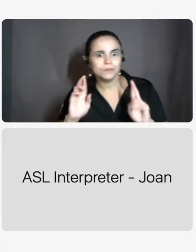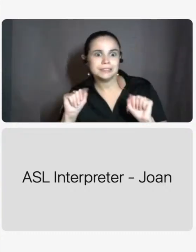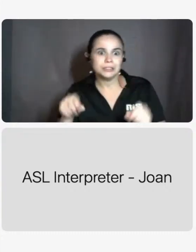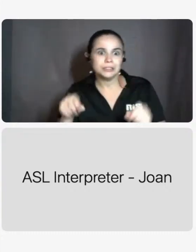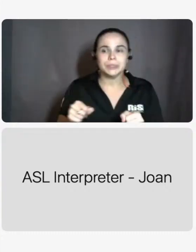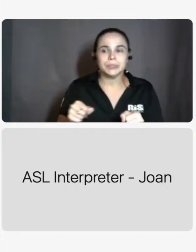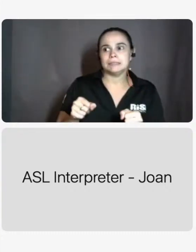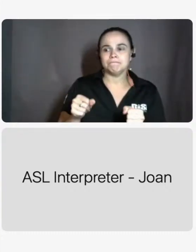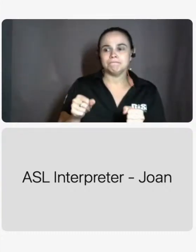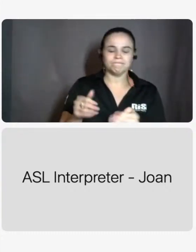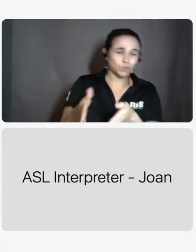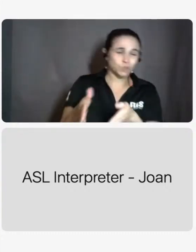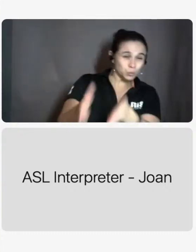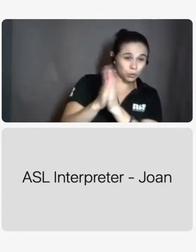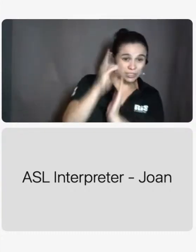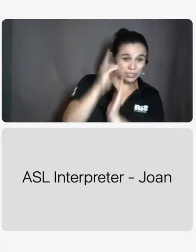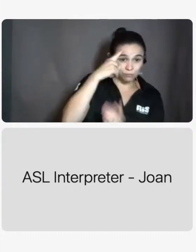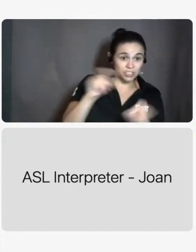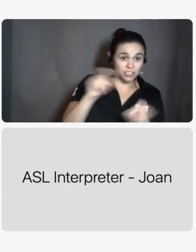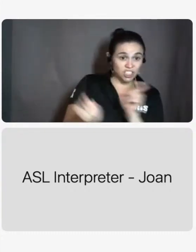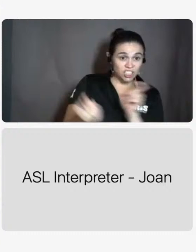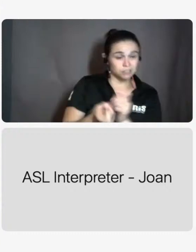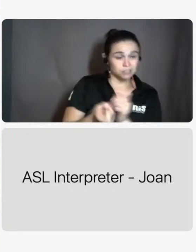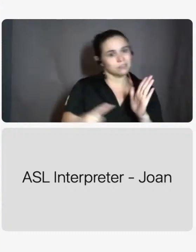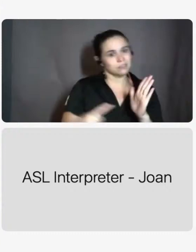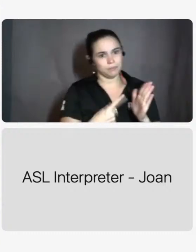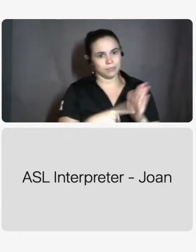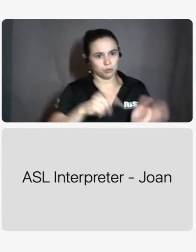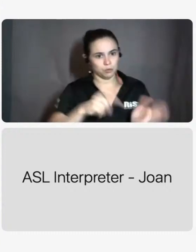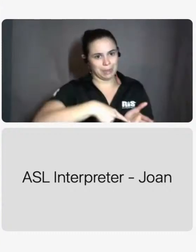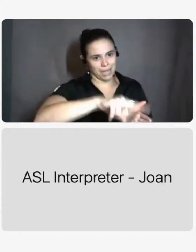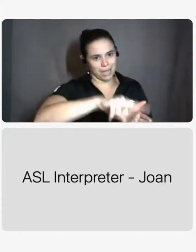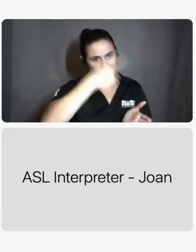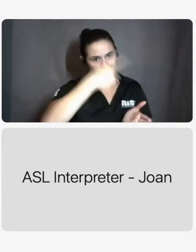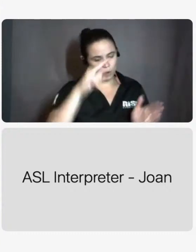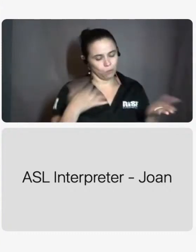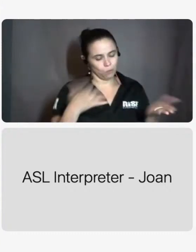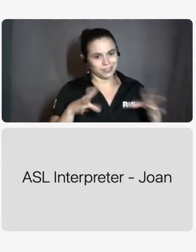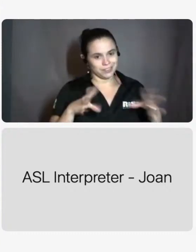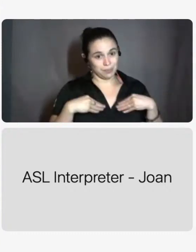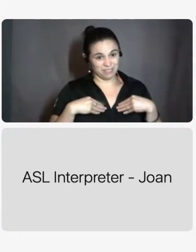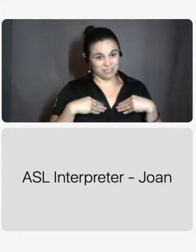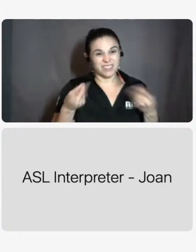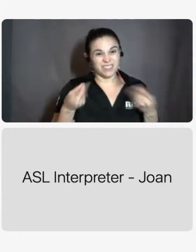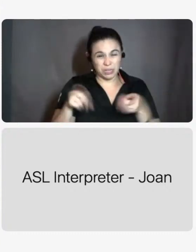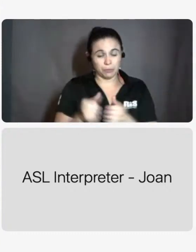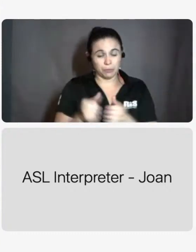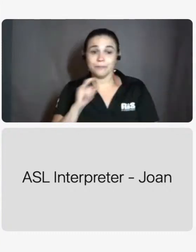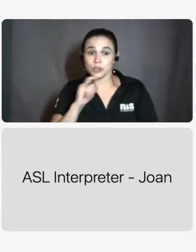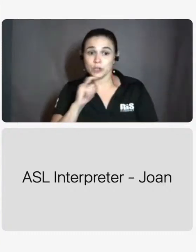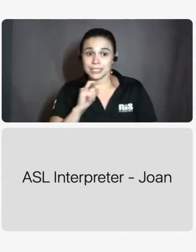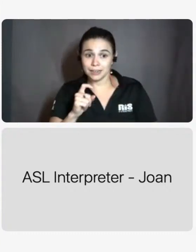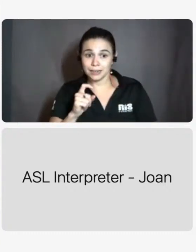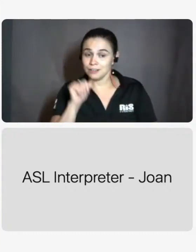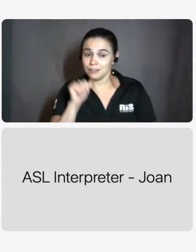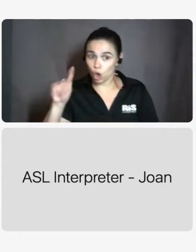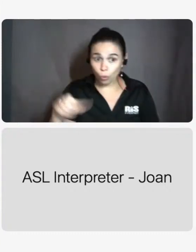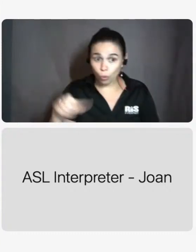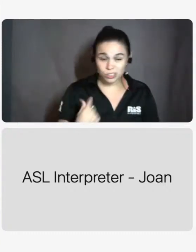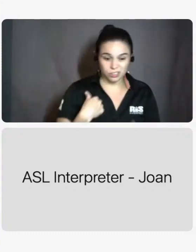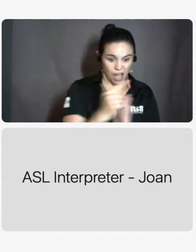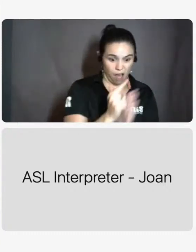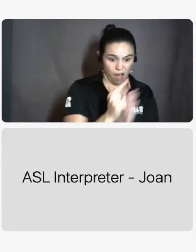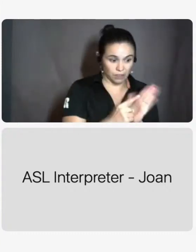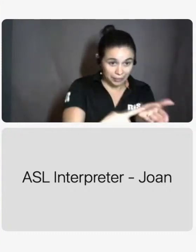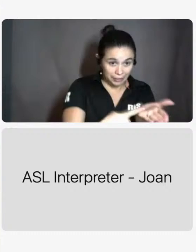of a settlement. That's what happened in the case of Fontana. Not only did they go through litigation, but they also had the involvement of